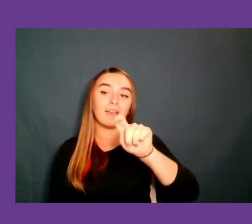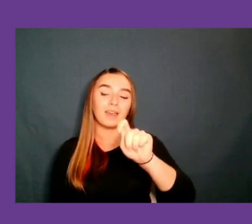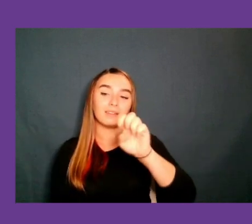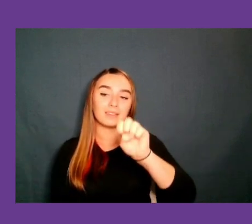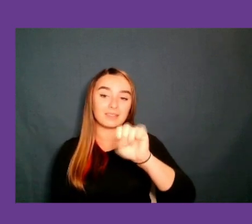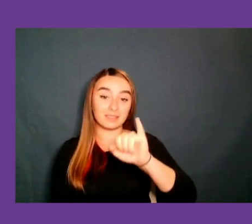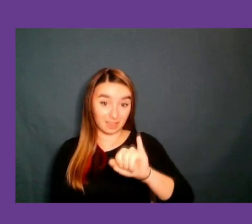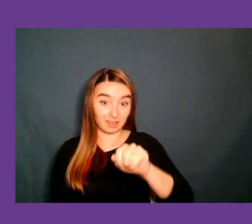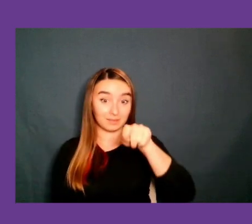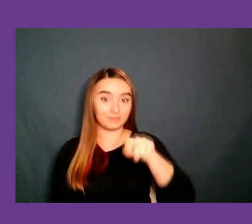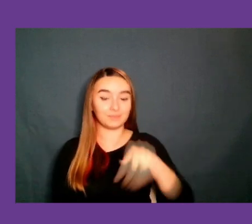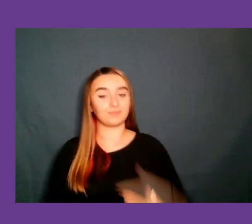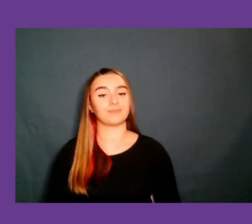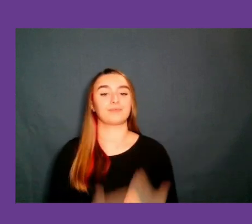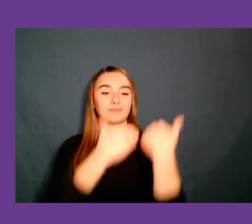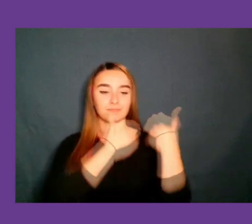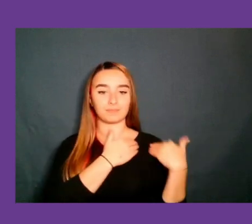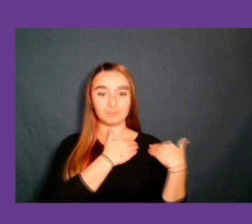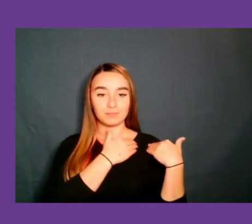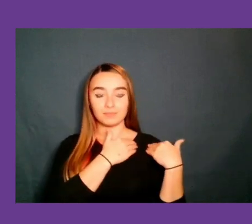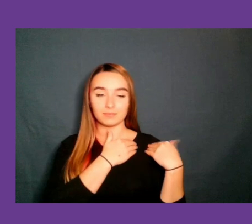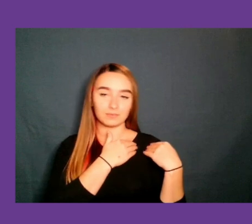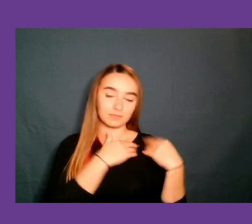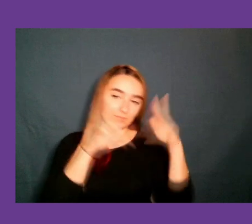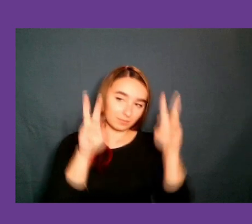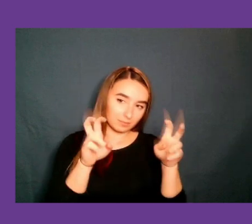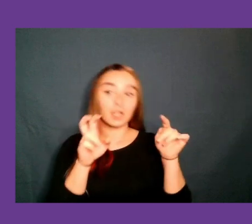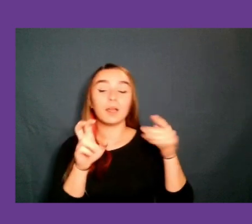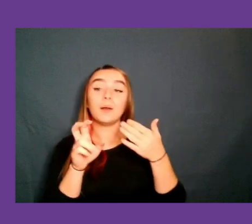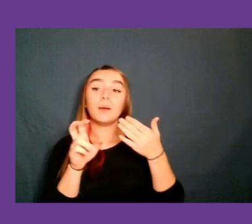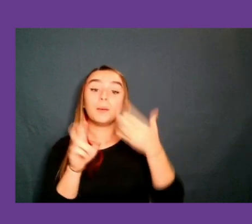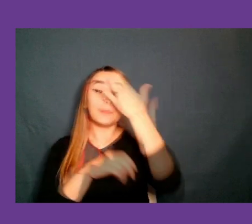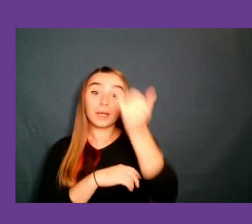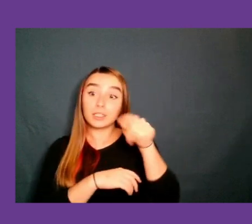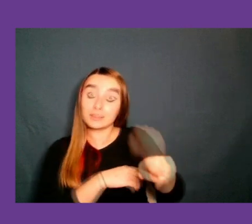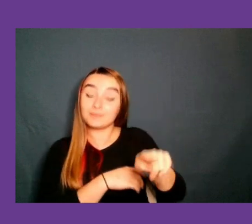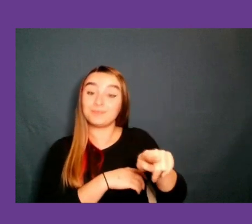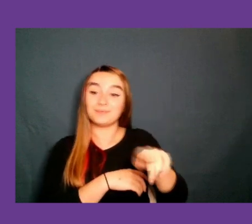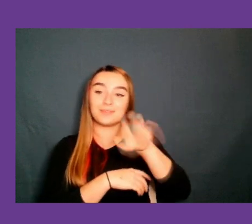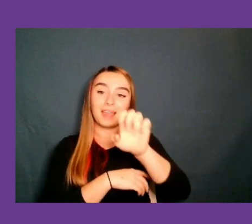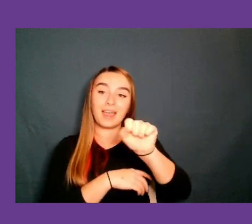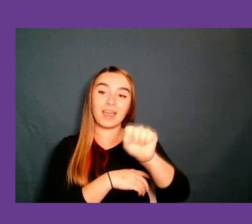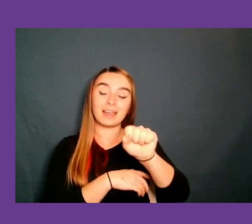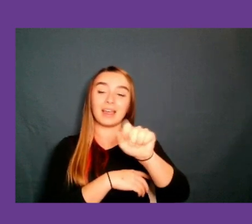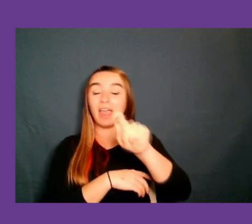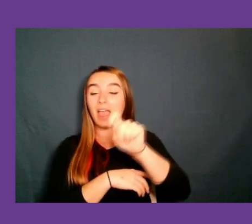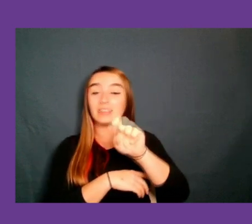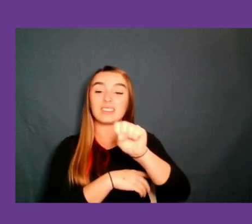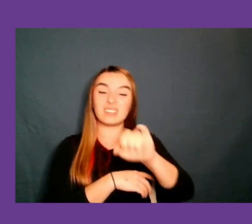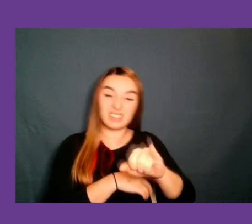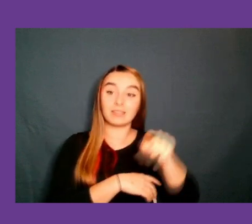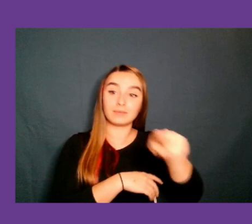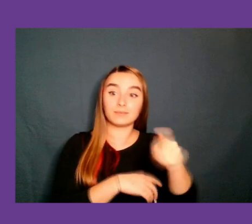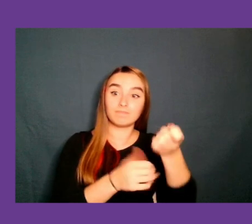the driving force, so to speak, and that is because ETSI has a business model where they provide standards free of charge. And